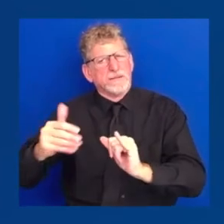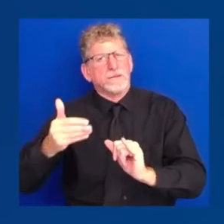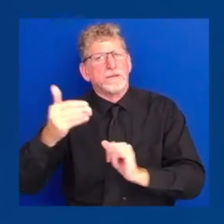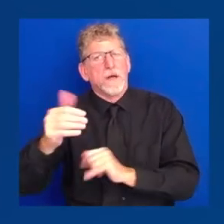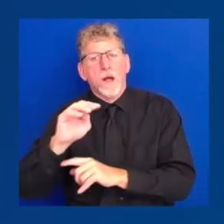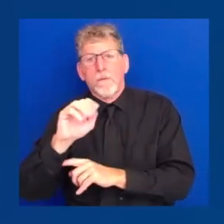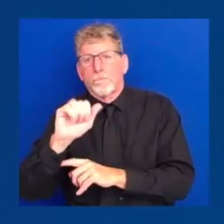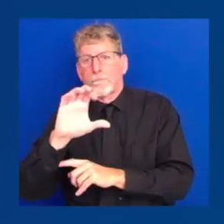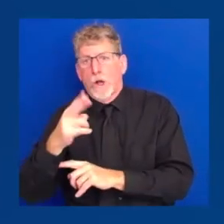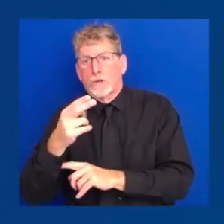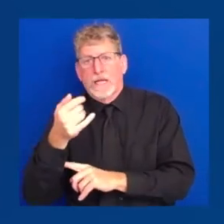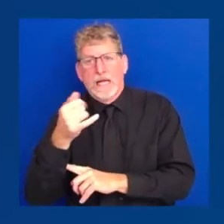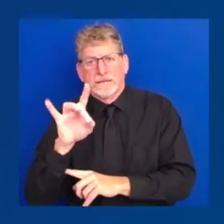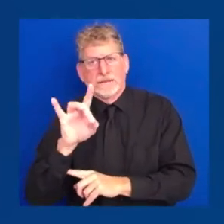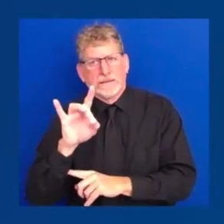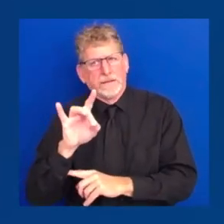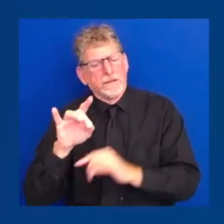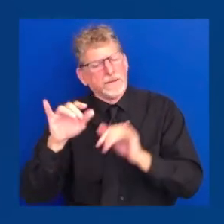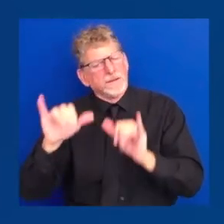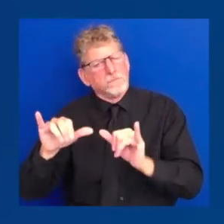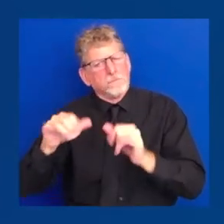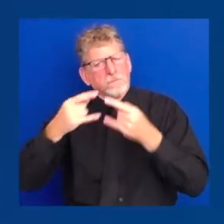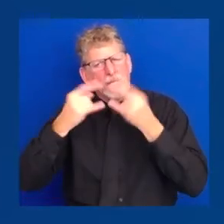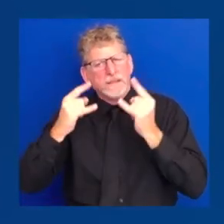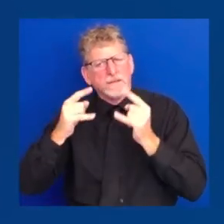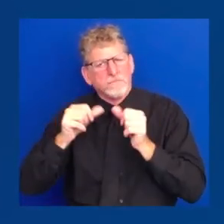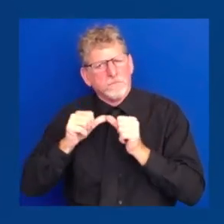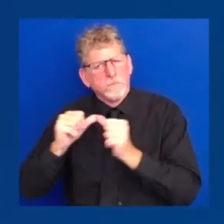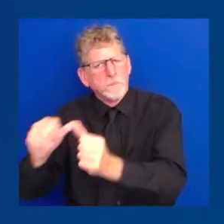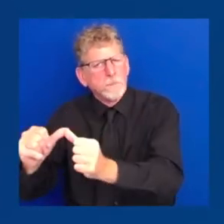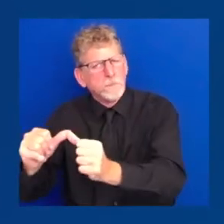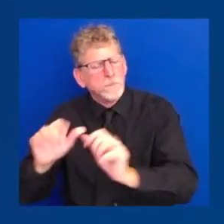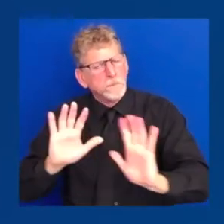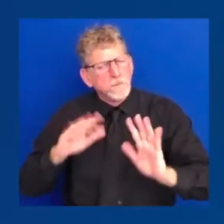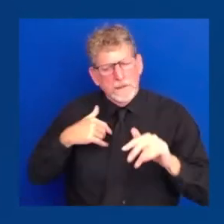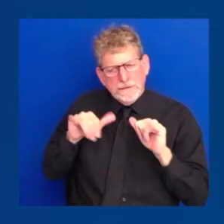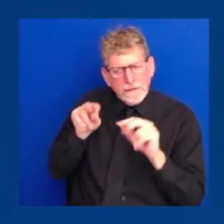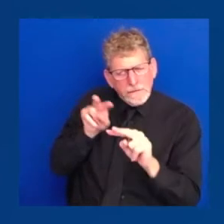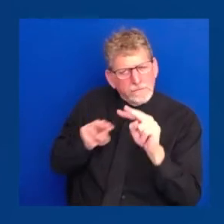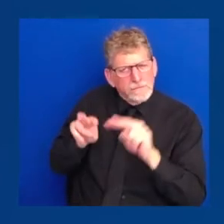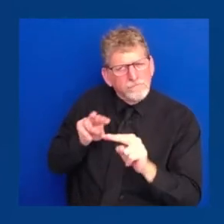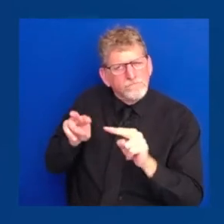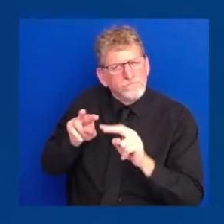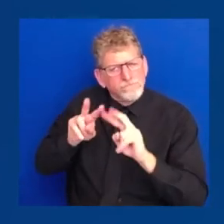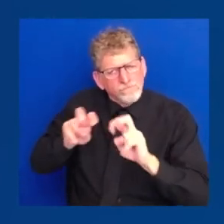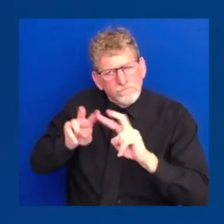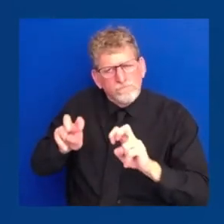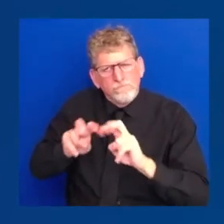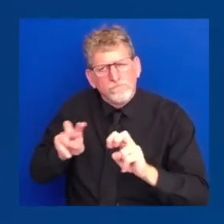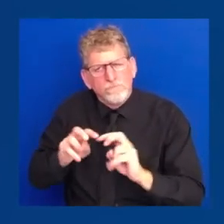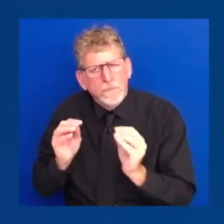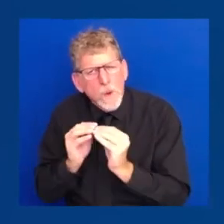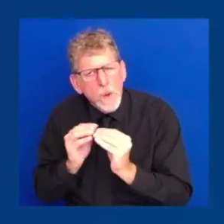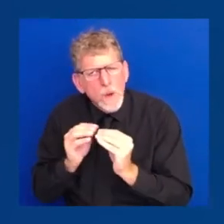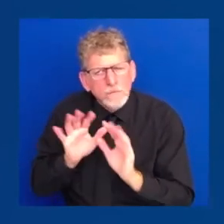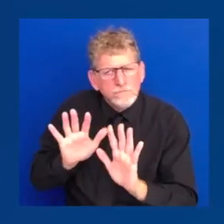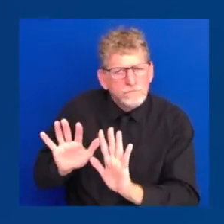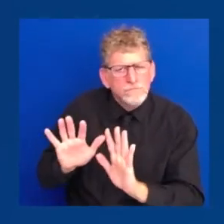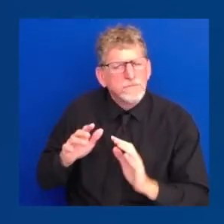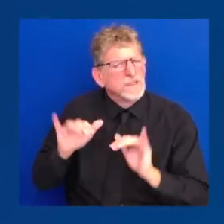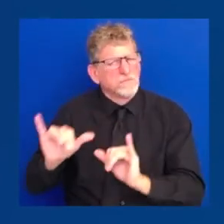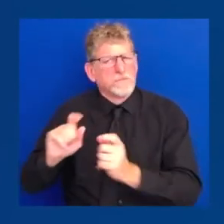so while we evaluate leading up to March 18th. The duration of the requirement based on the state of the